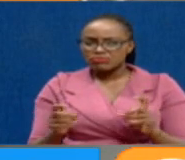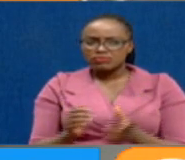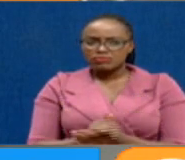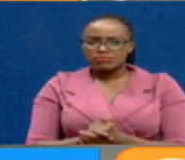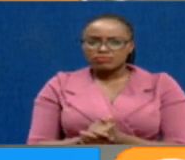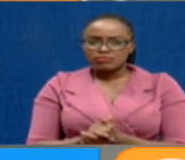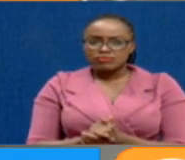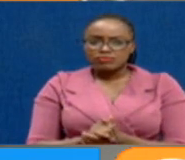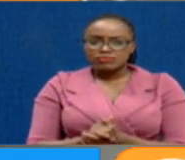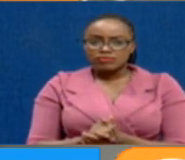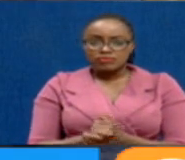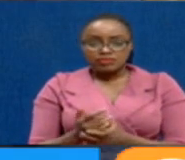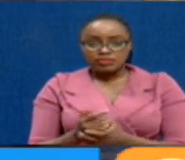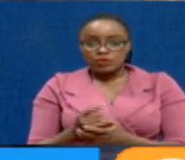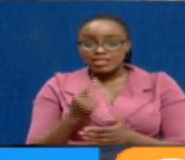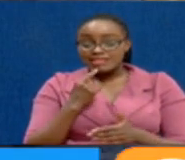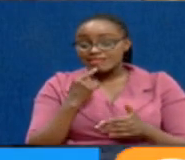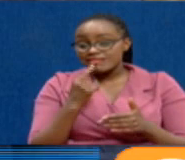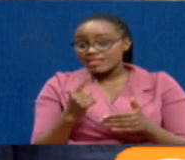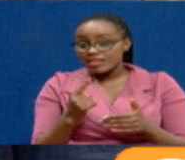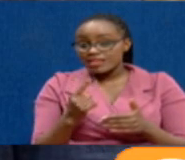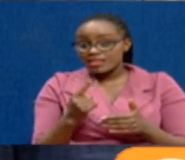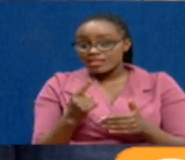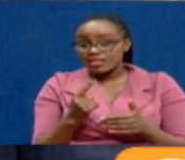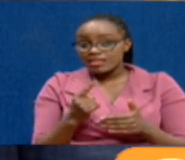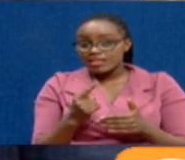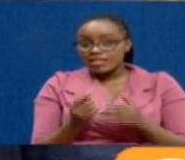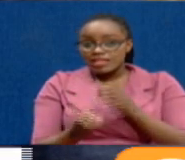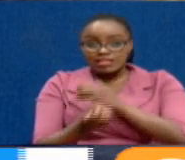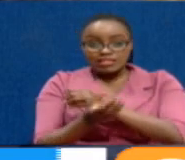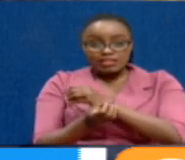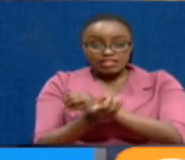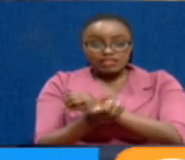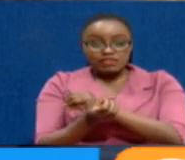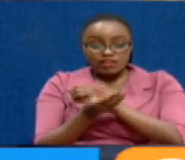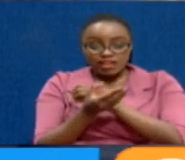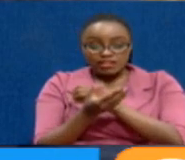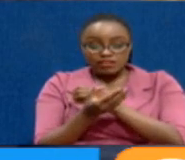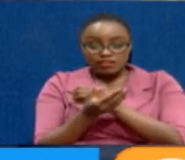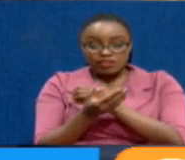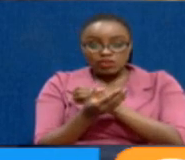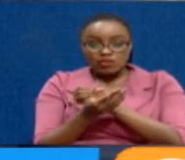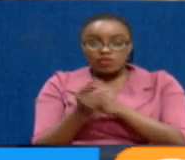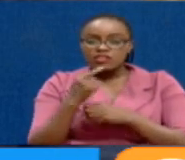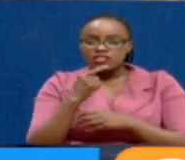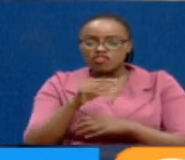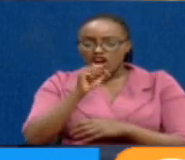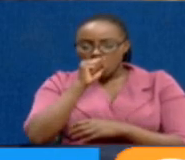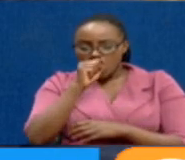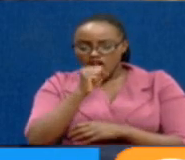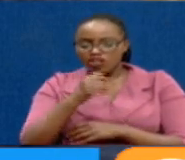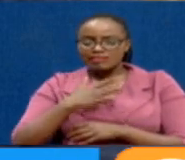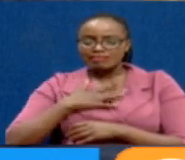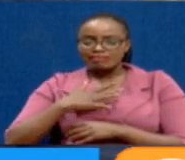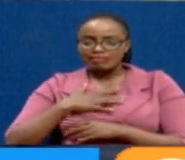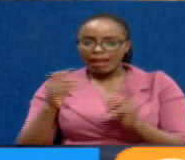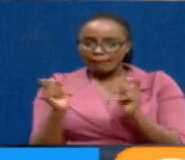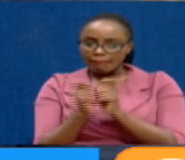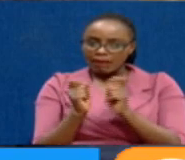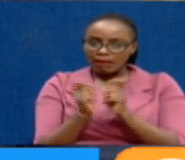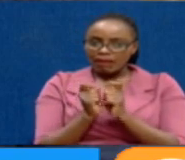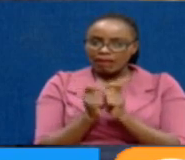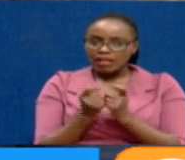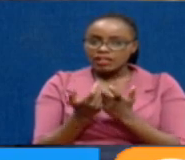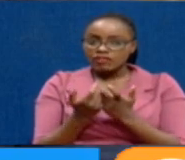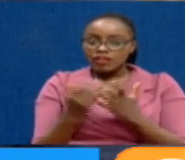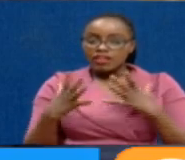In this case, recovery has been defined as when you are presented with, say, cough, chest pain, or difficulty in breathing, and